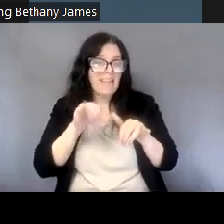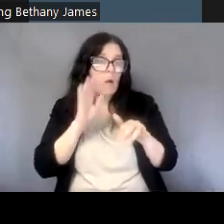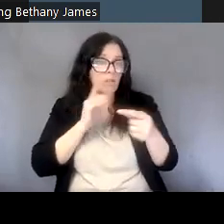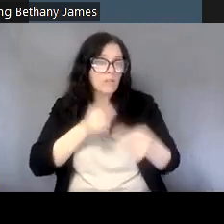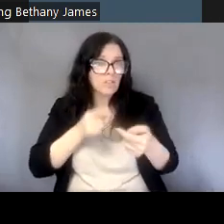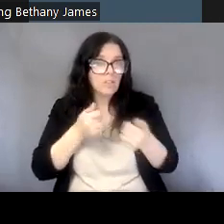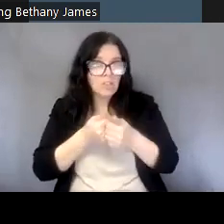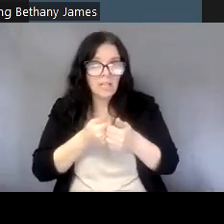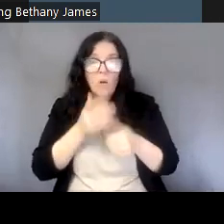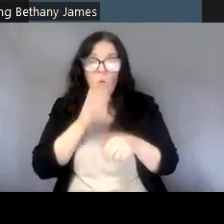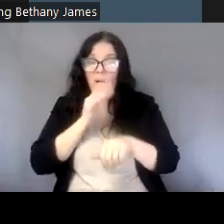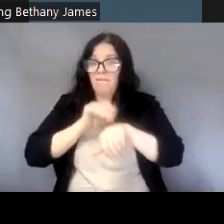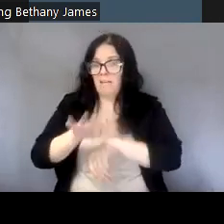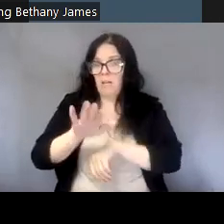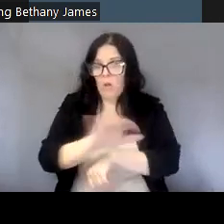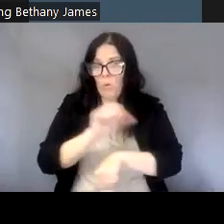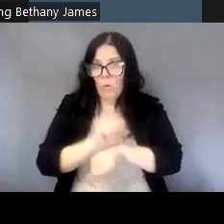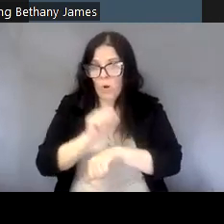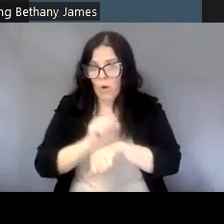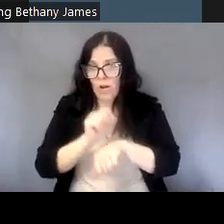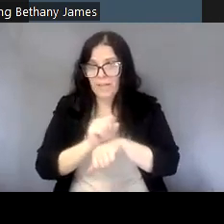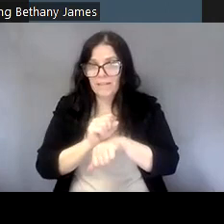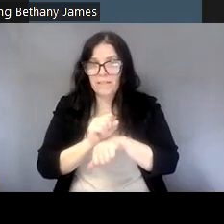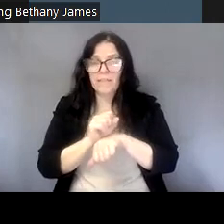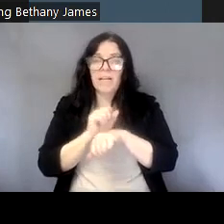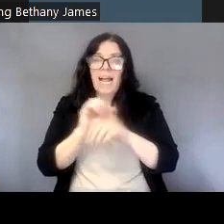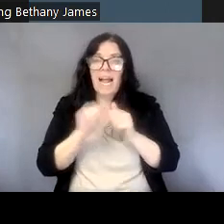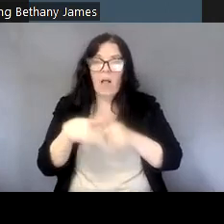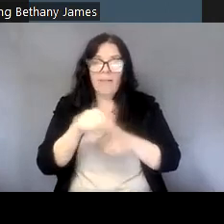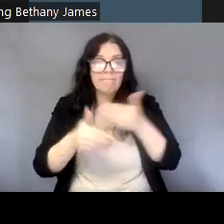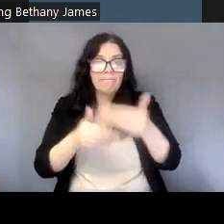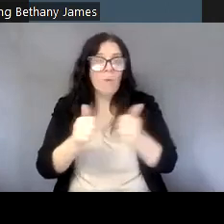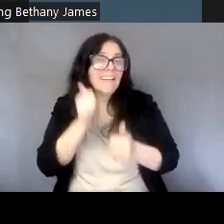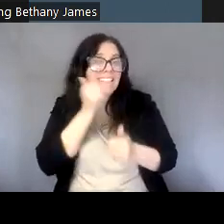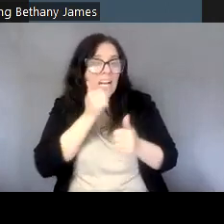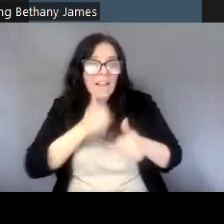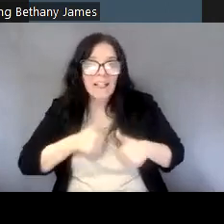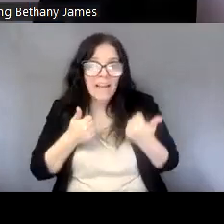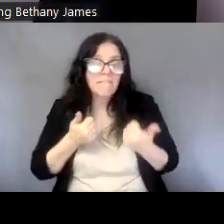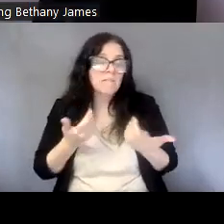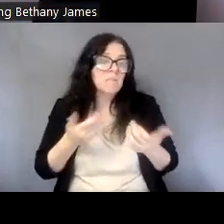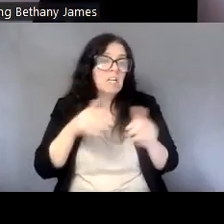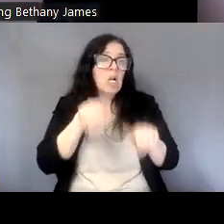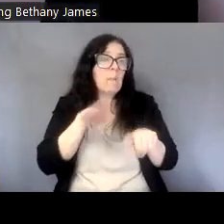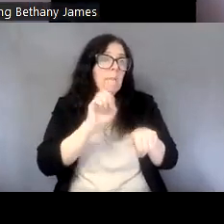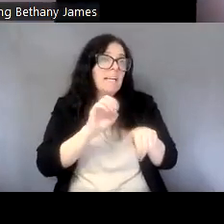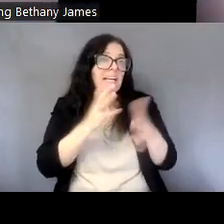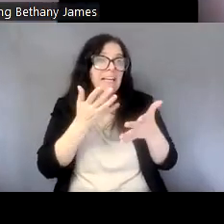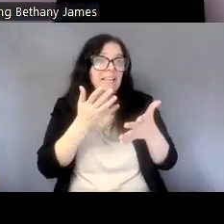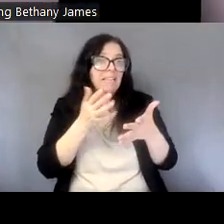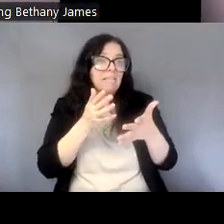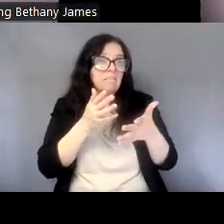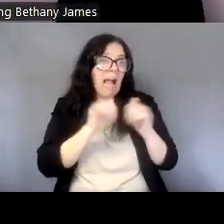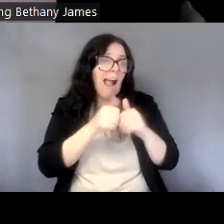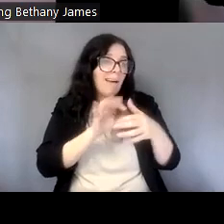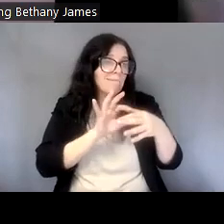to work and carry out, daily activities of living, whether it's personal relationships, whether it's social